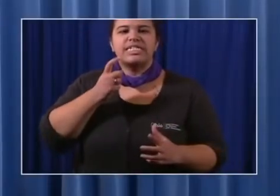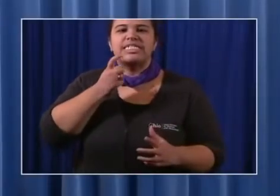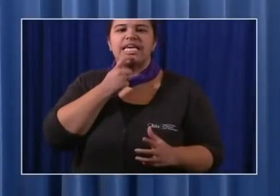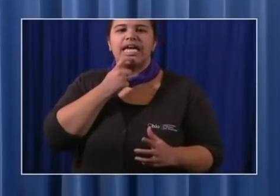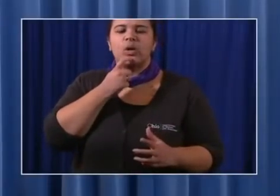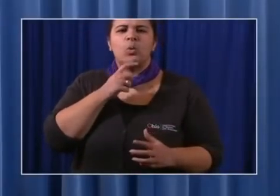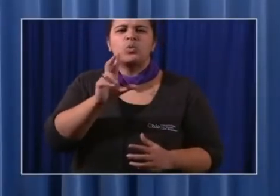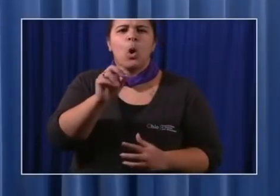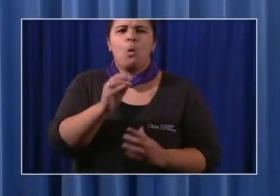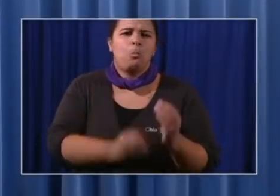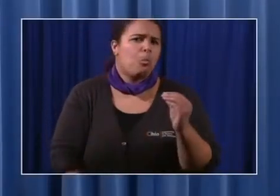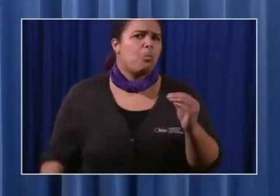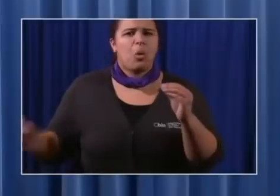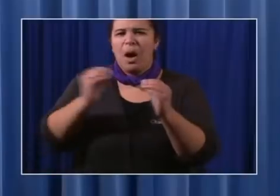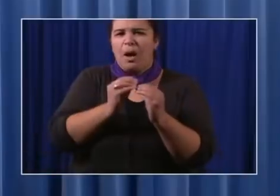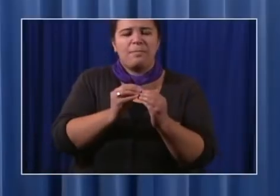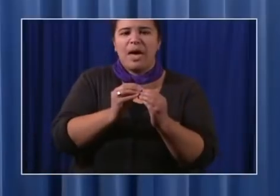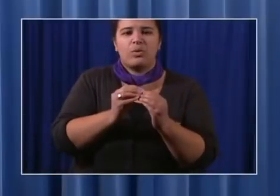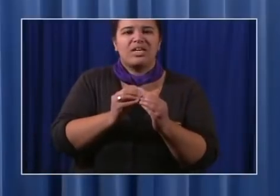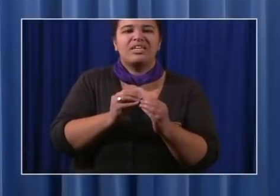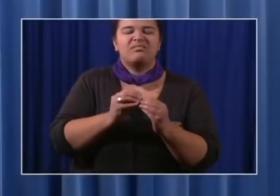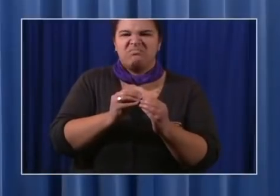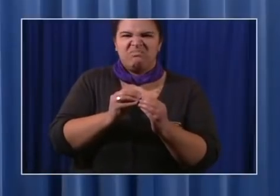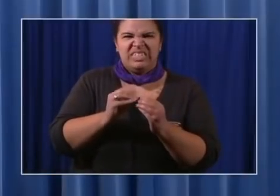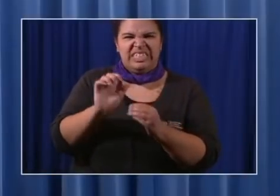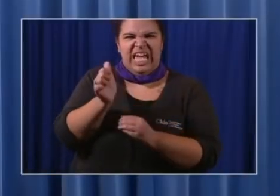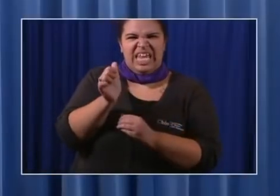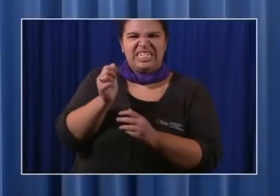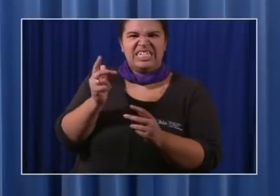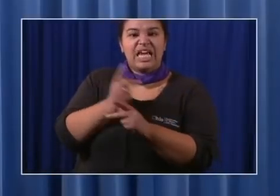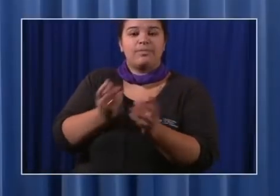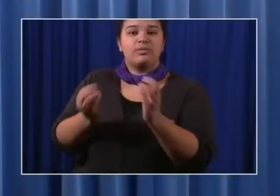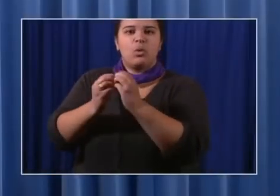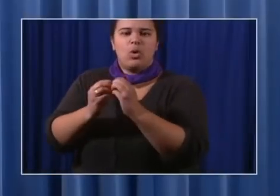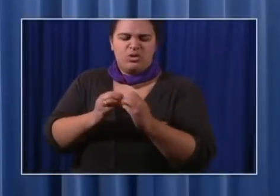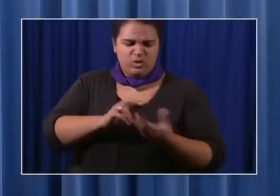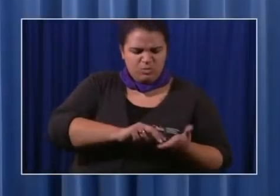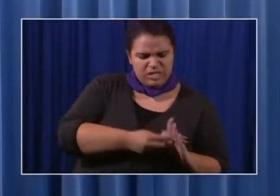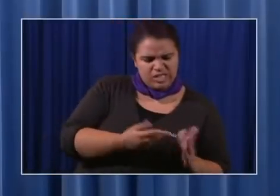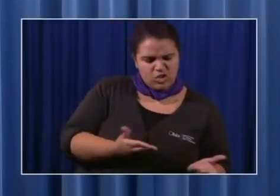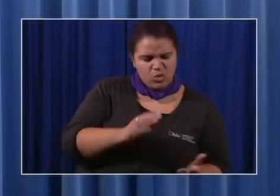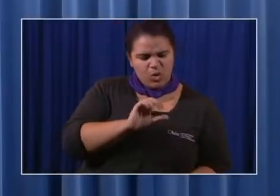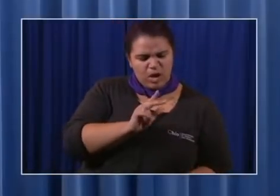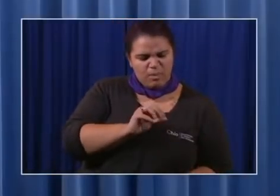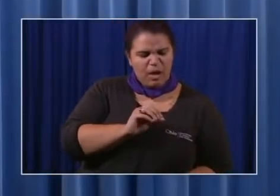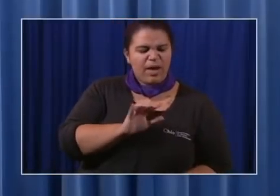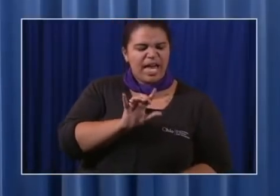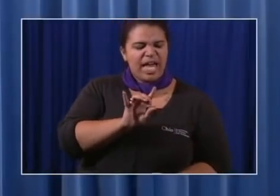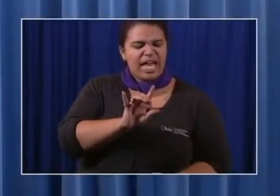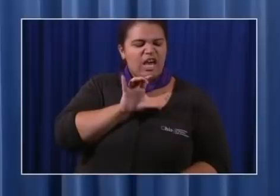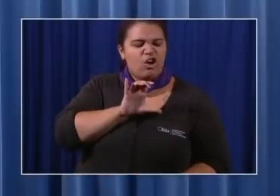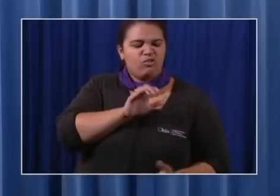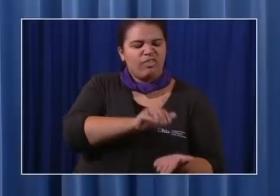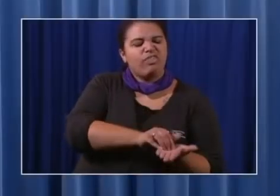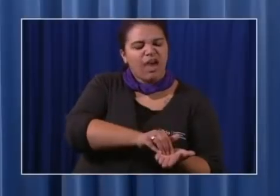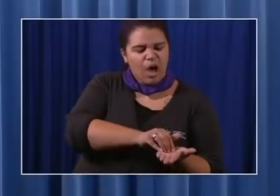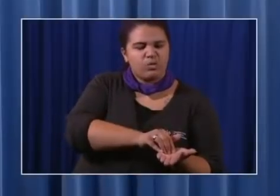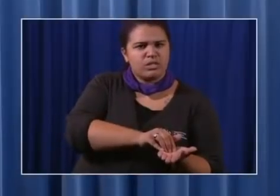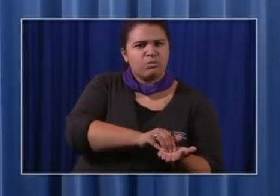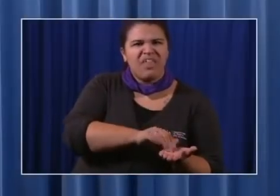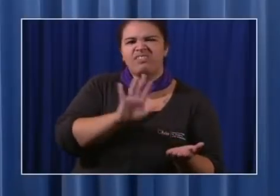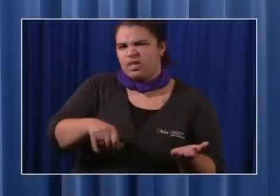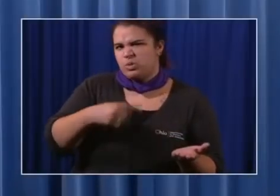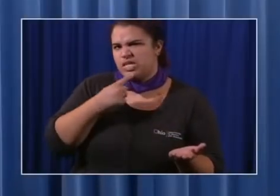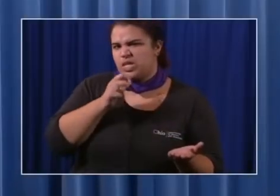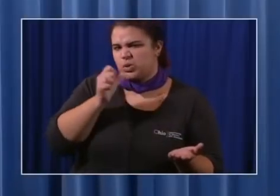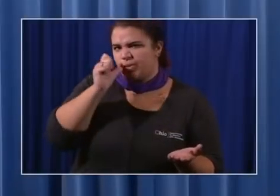the current number of positive cases. So in Ohio, that would be about 800,000 positive cases, which is the number I brought up yesterday. When it was announced